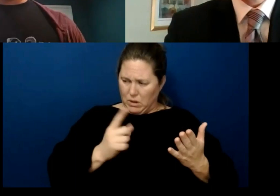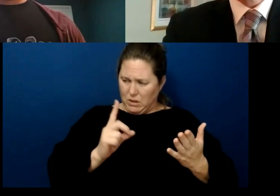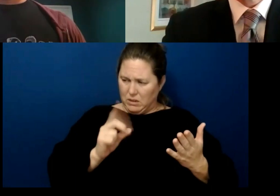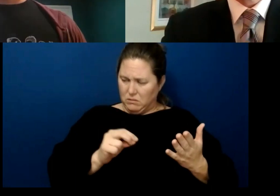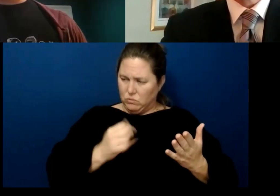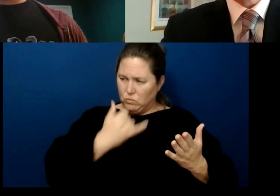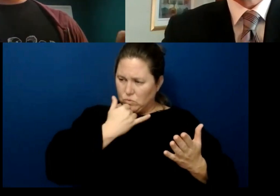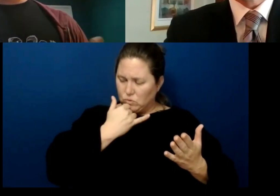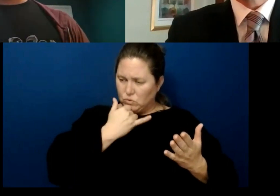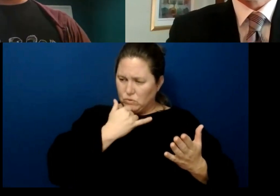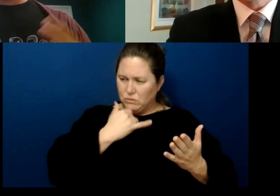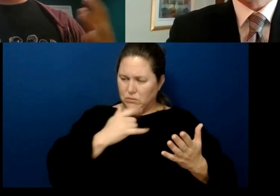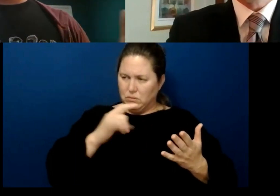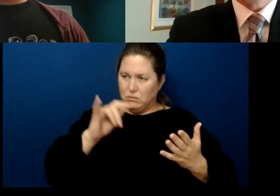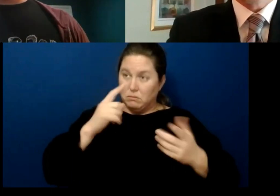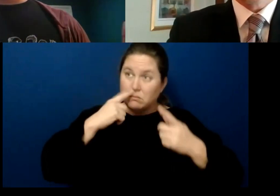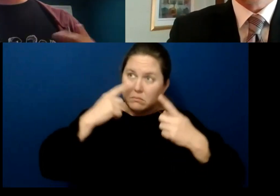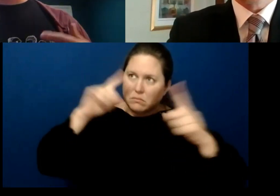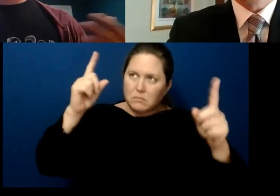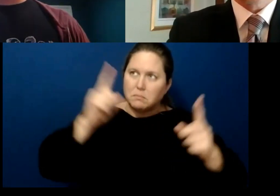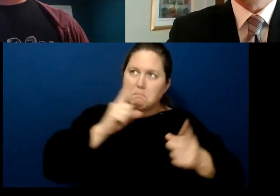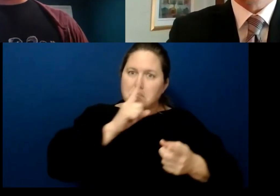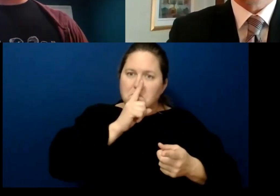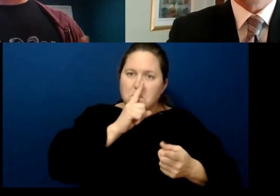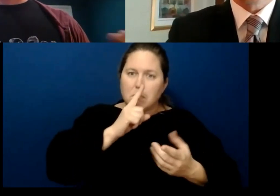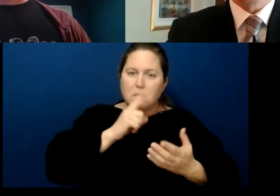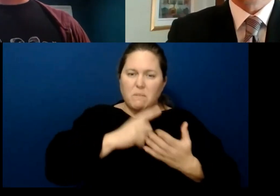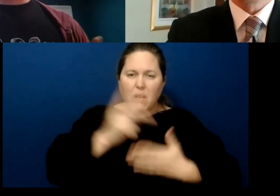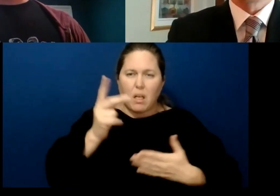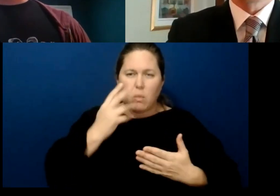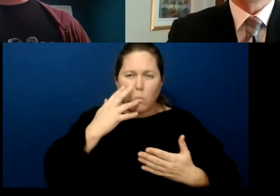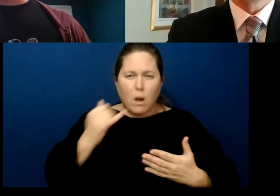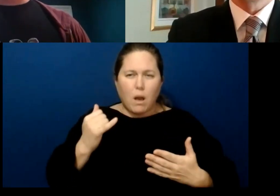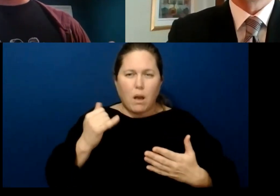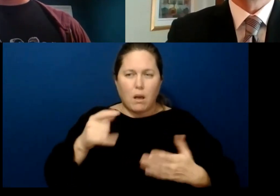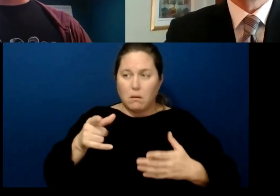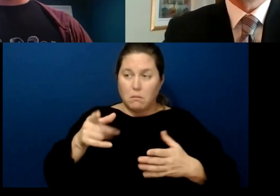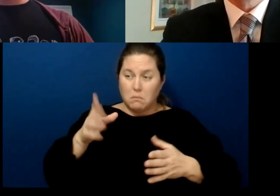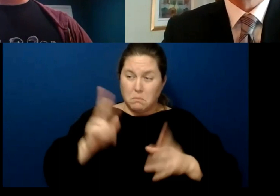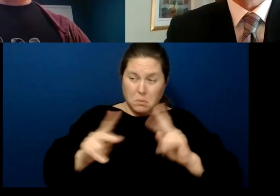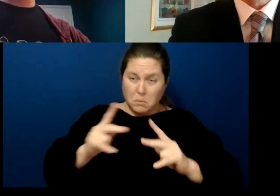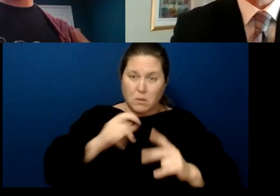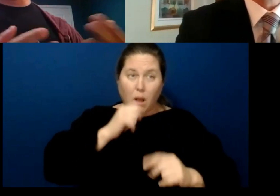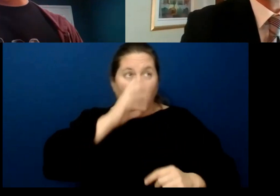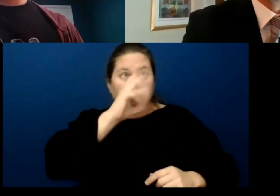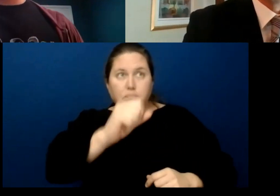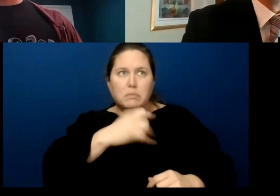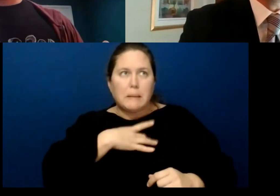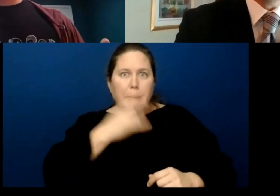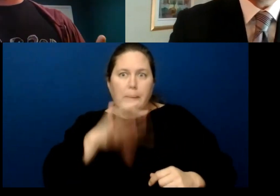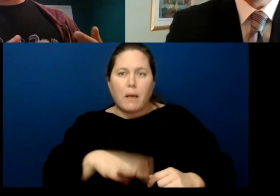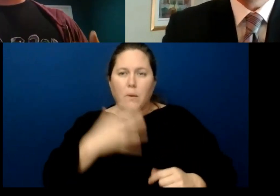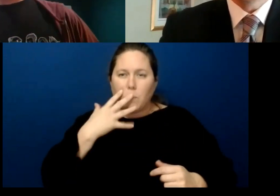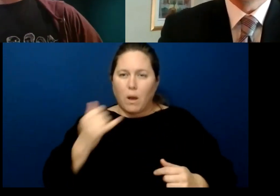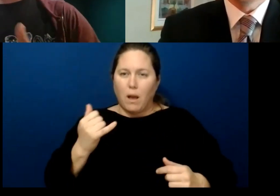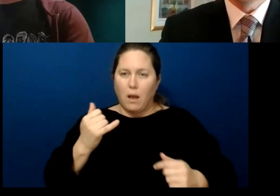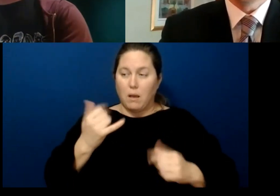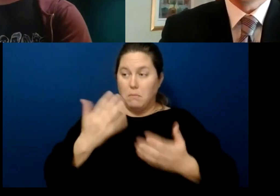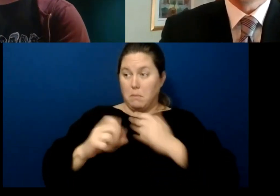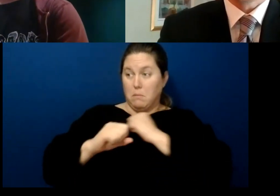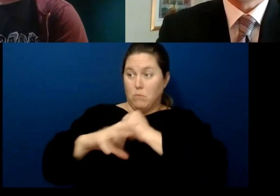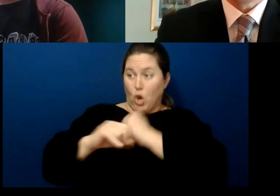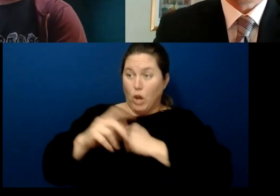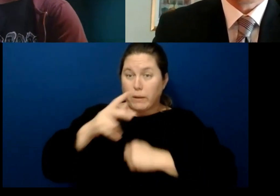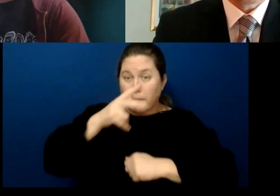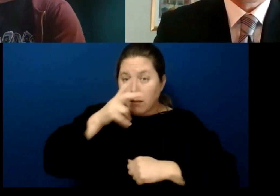it didn't succeed, why maybe people weren't as happy with it for one reason or another. Is it because we didn't market it properly? Is it because the